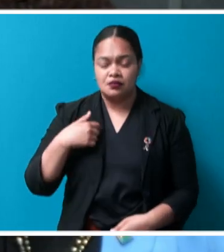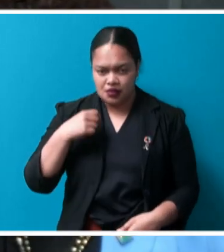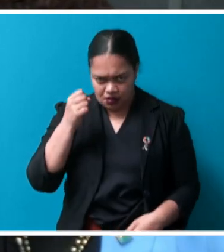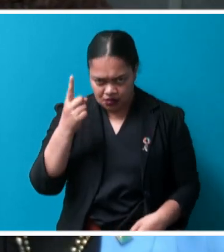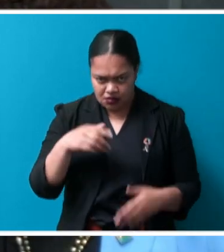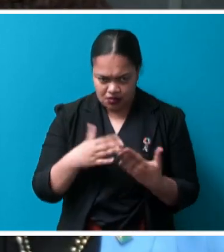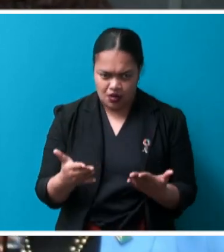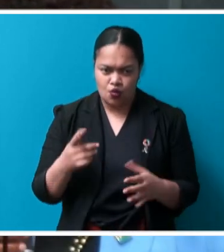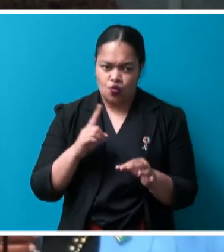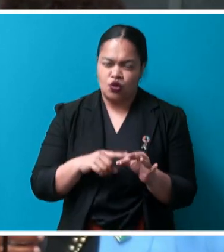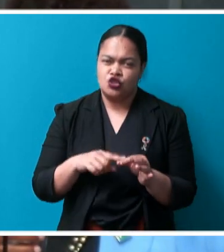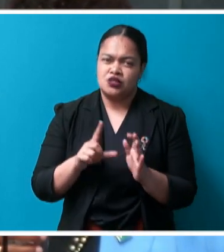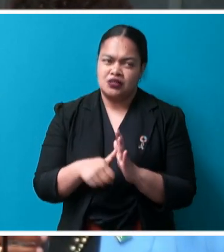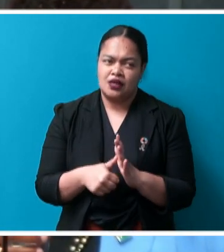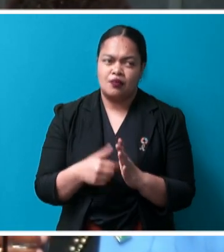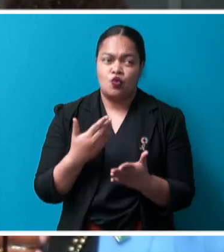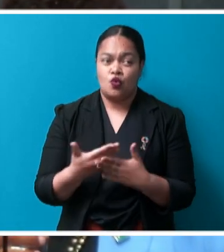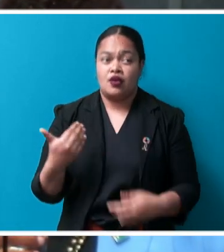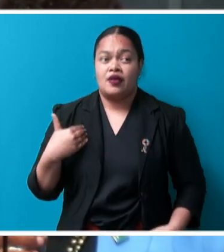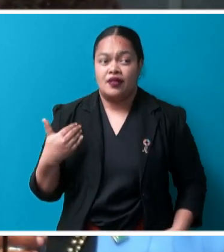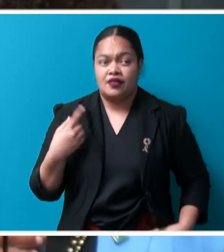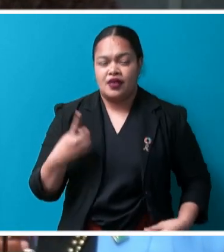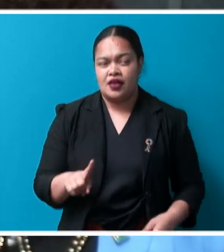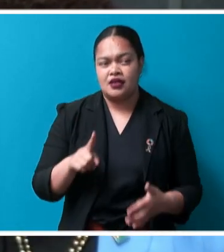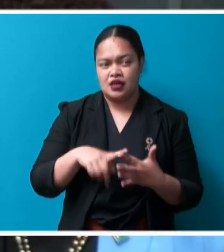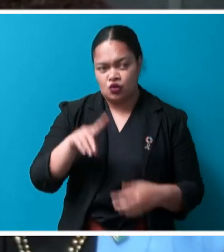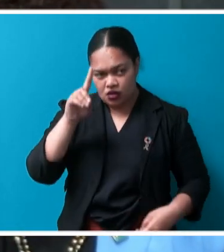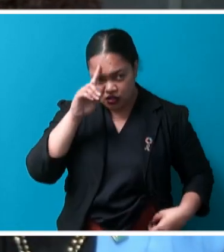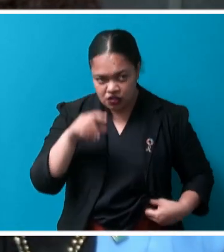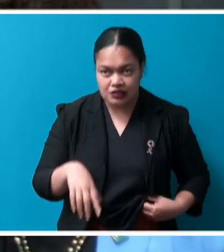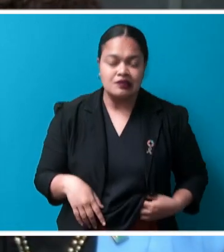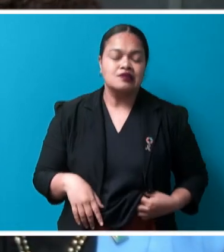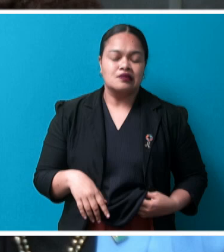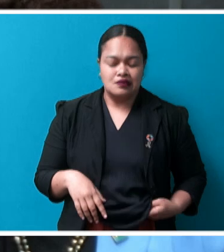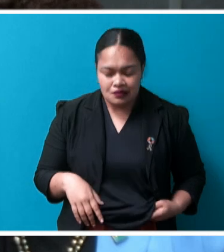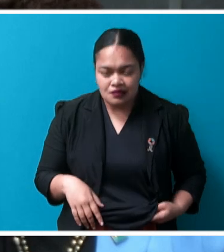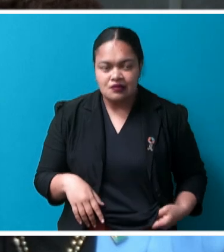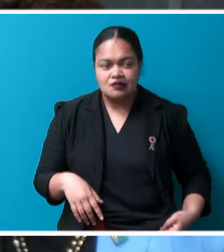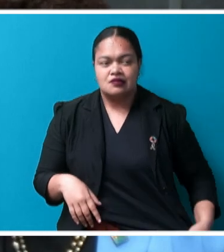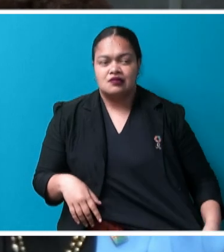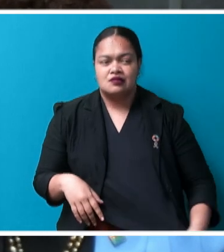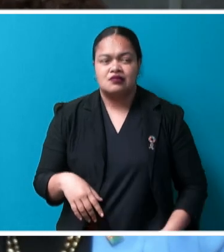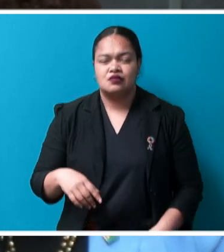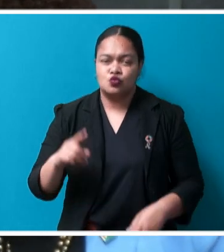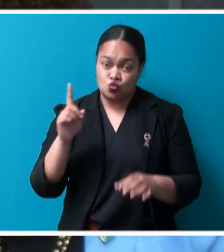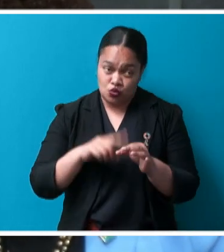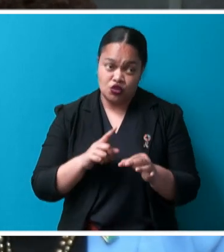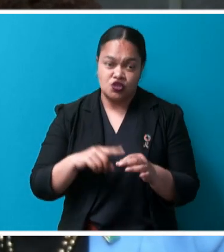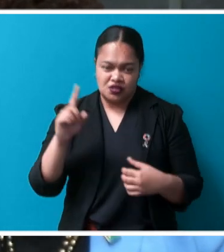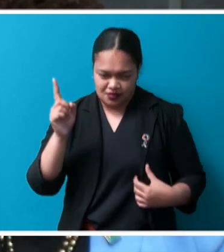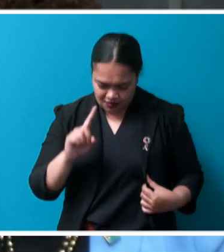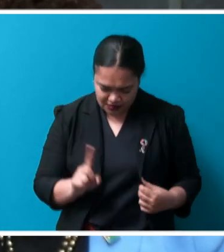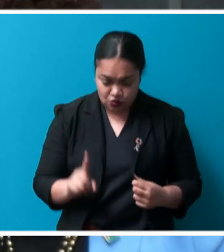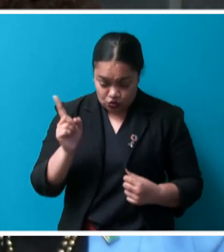is more on question on health and education. So I think it is our question time today for health and